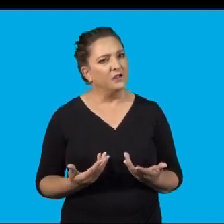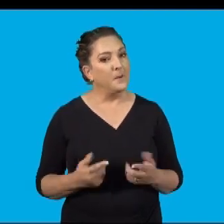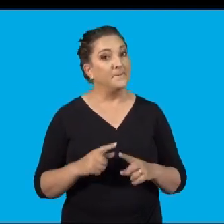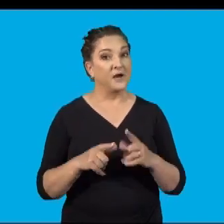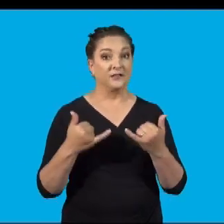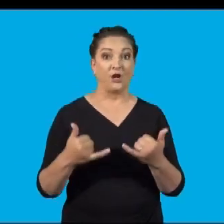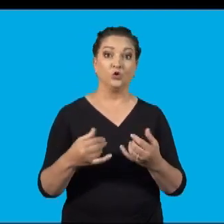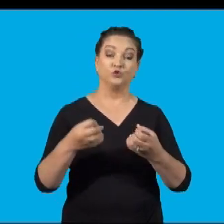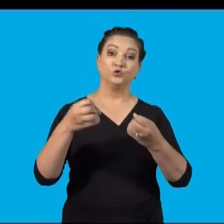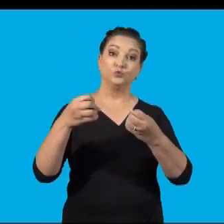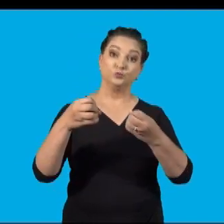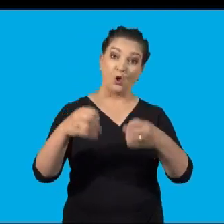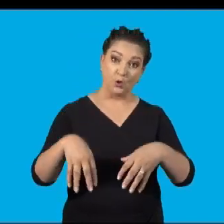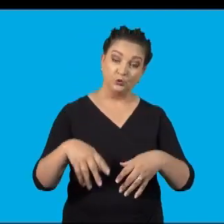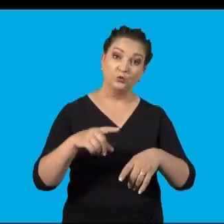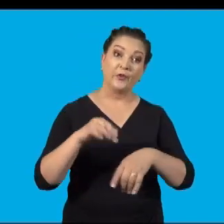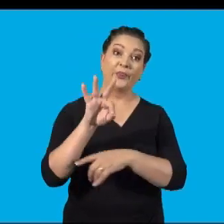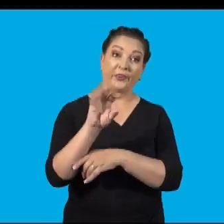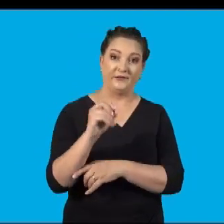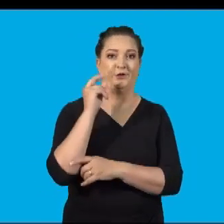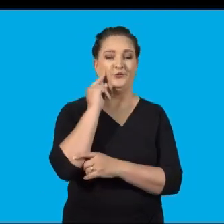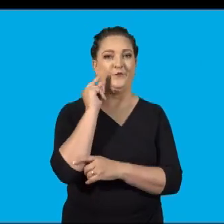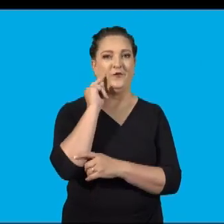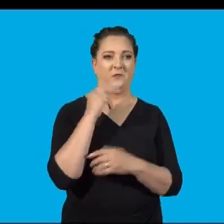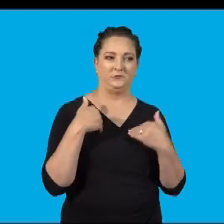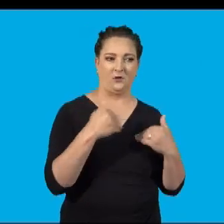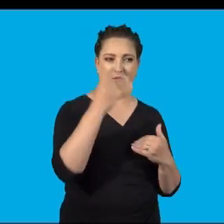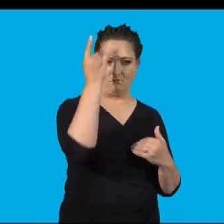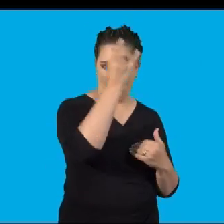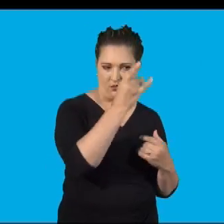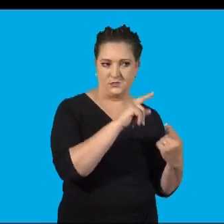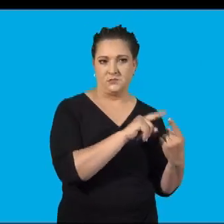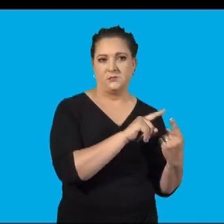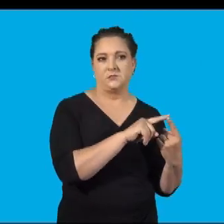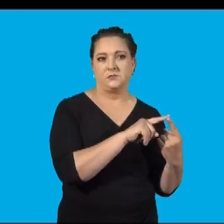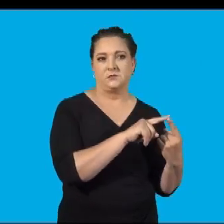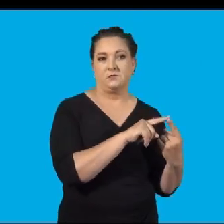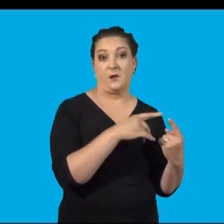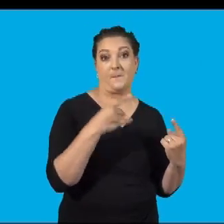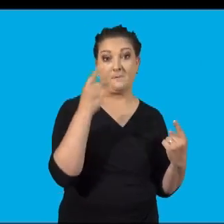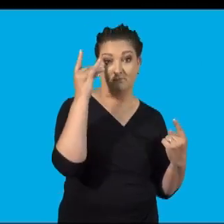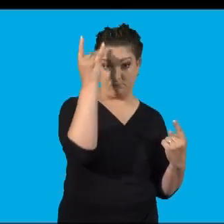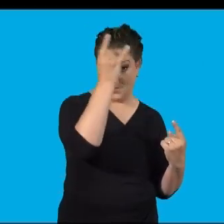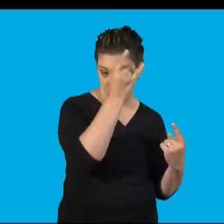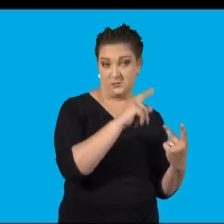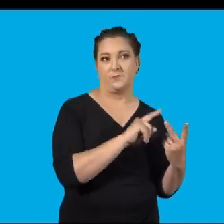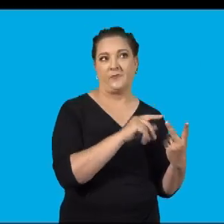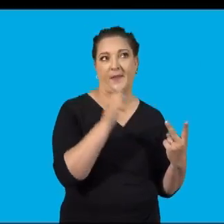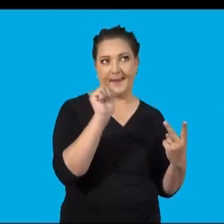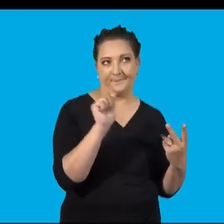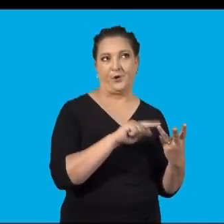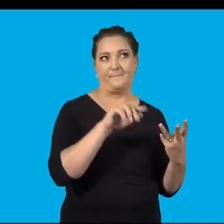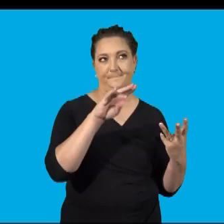It was disposed on 30 November. The financial year begins in March. So, fingers. So we're going to say